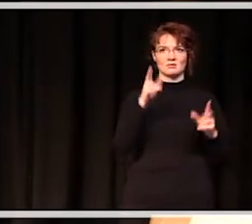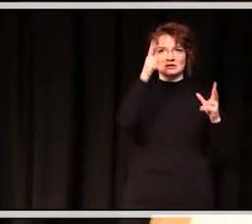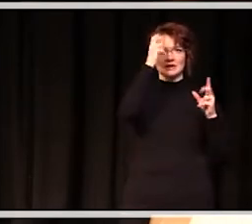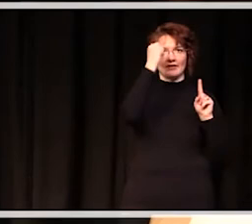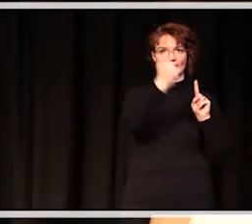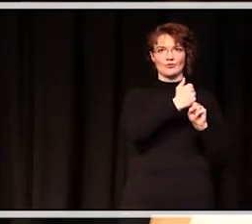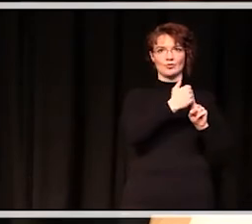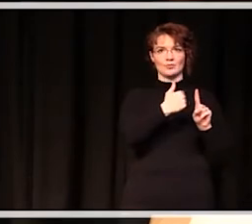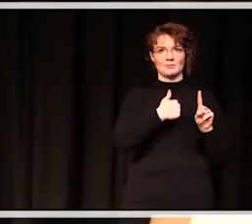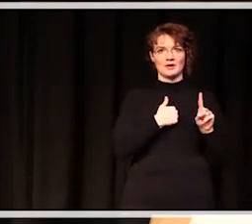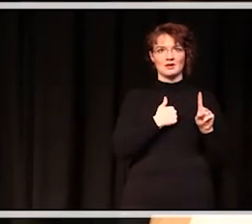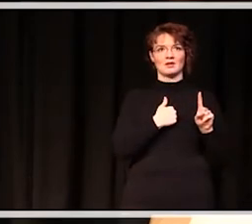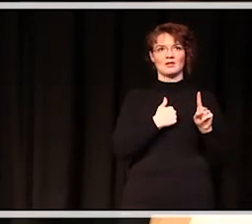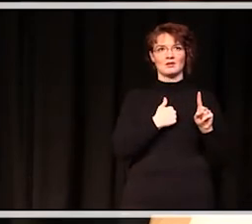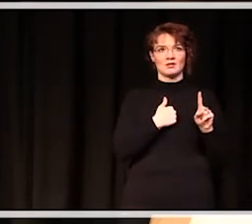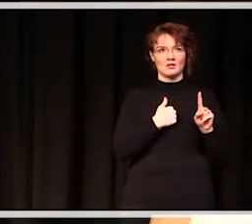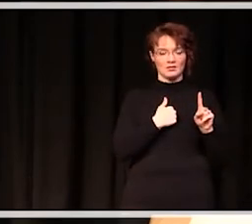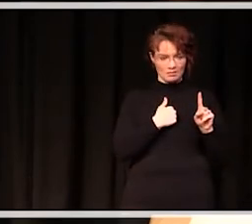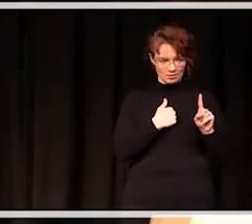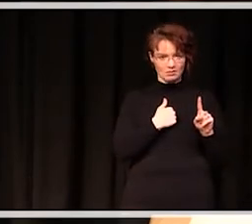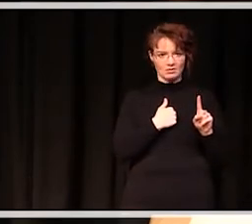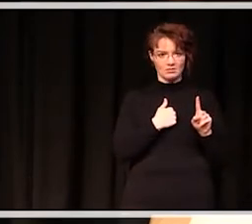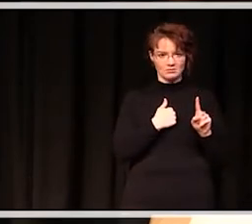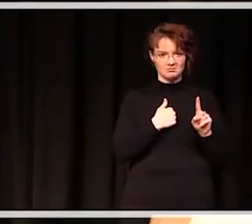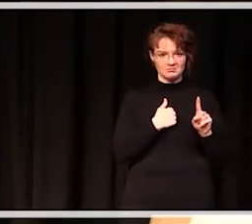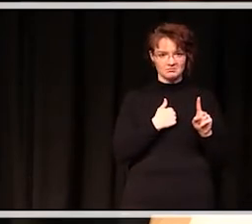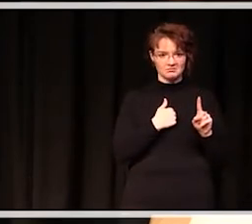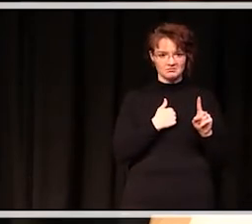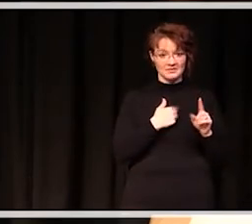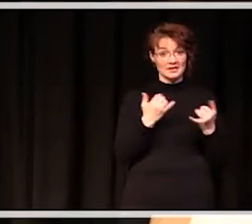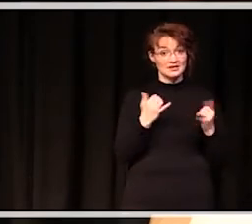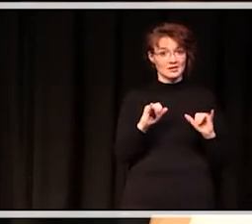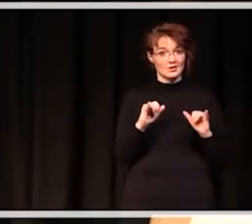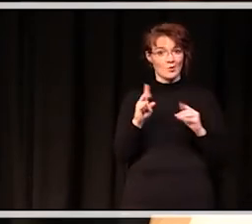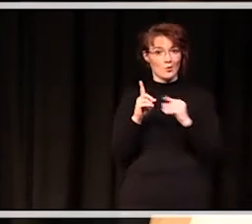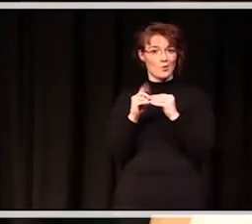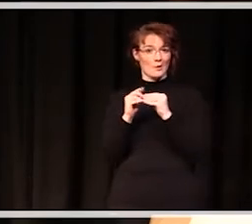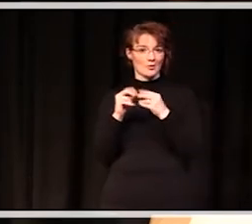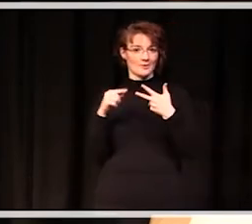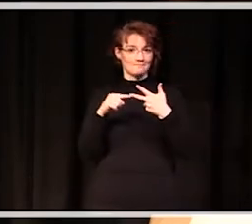be robbed from them. And yet there's still one